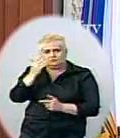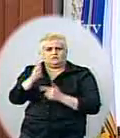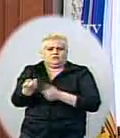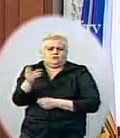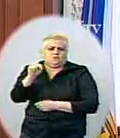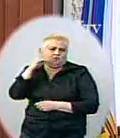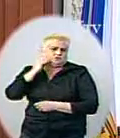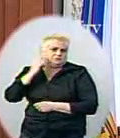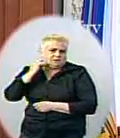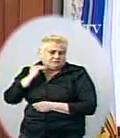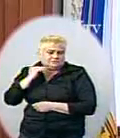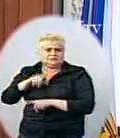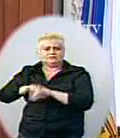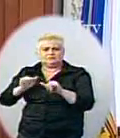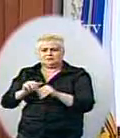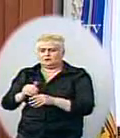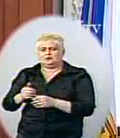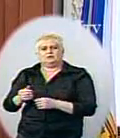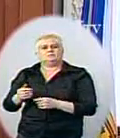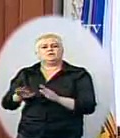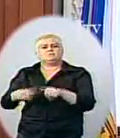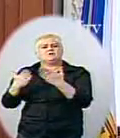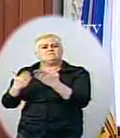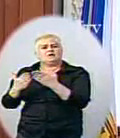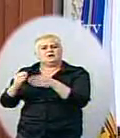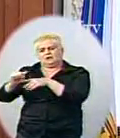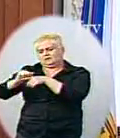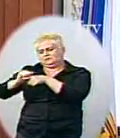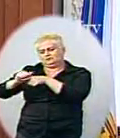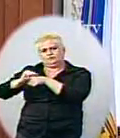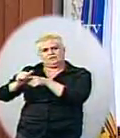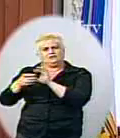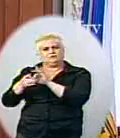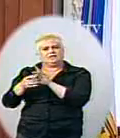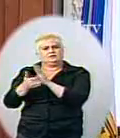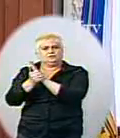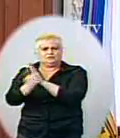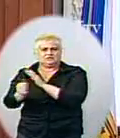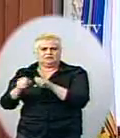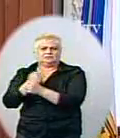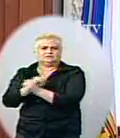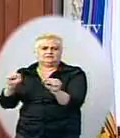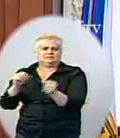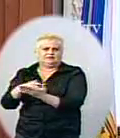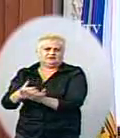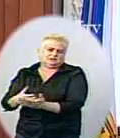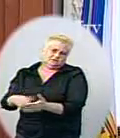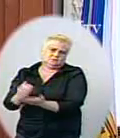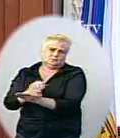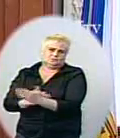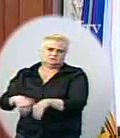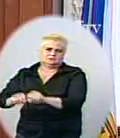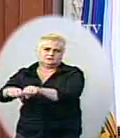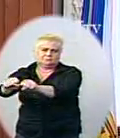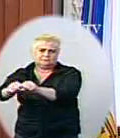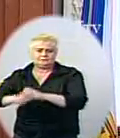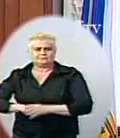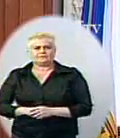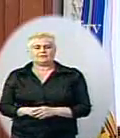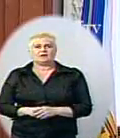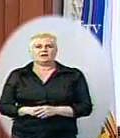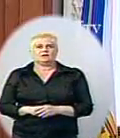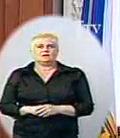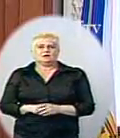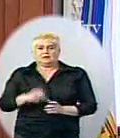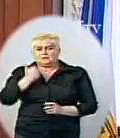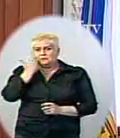will also support skills and safety training opportunities. Early this summer, the province will